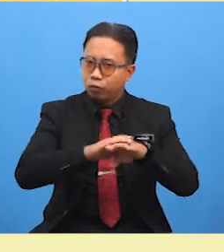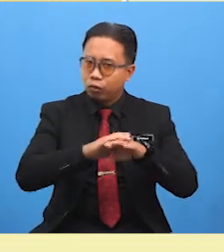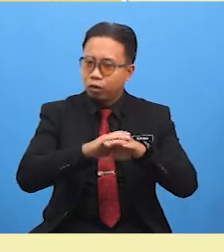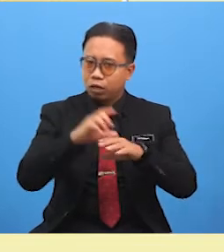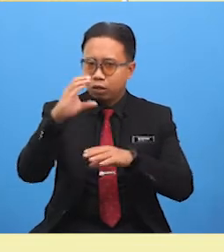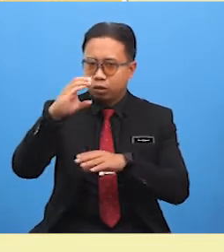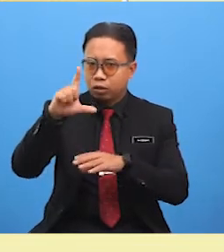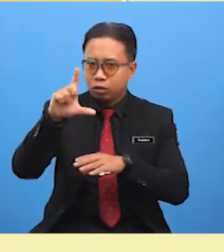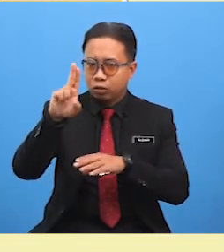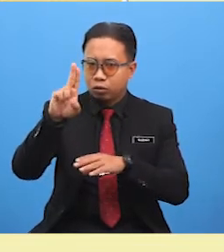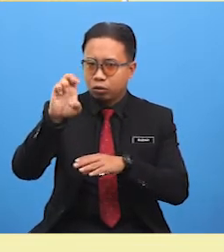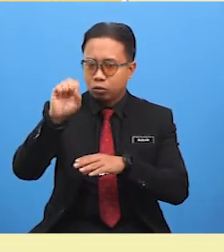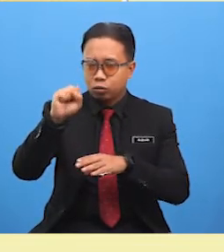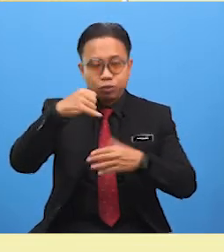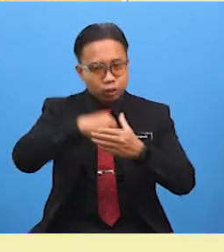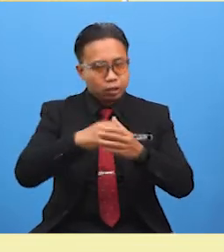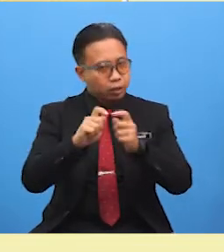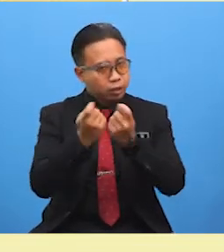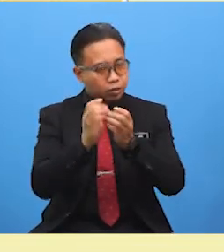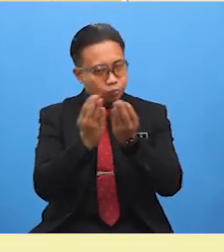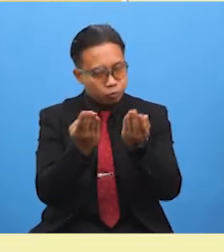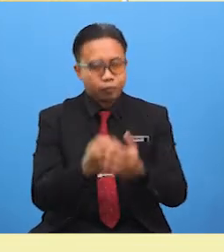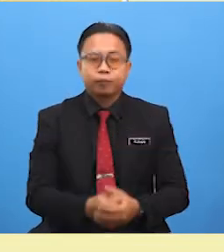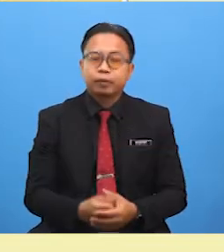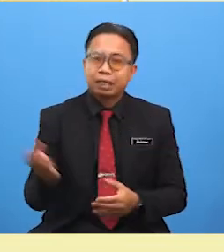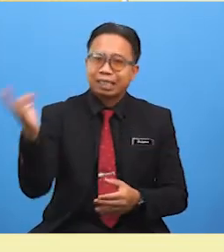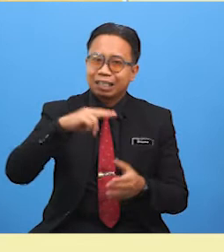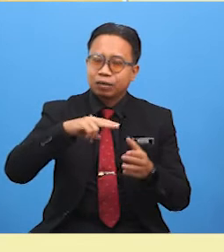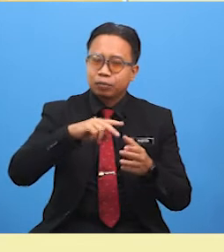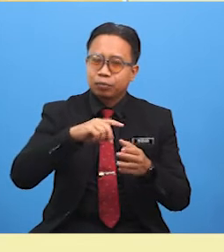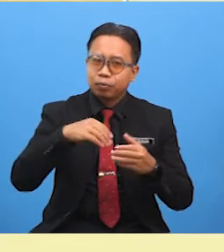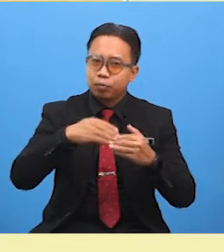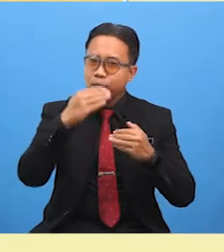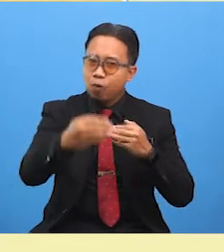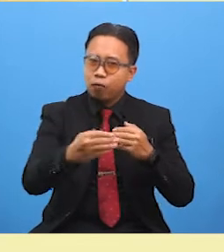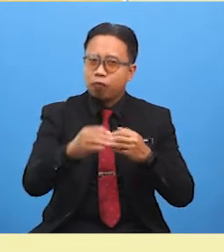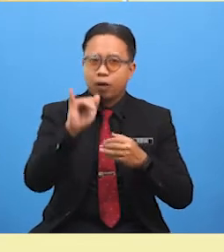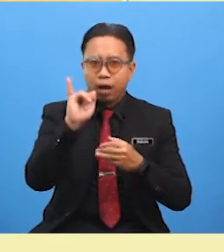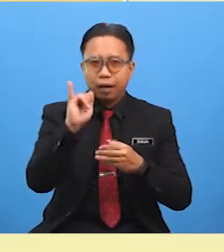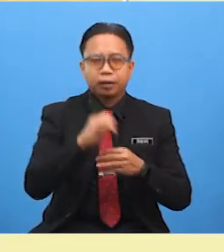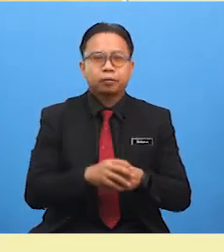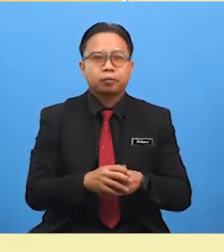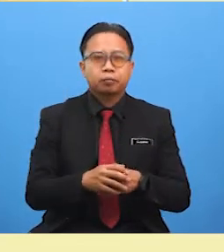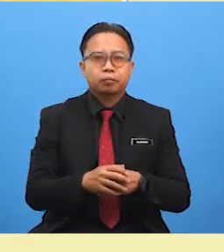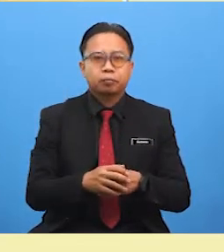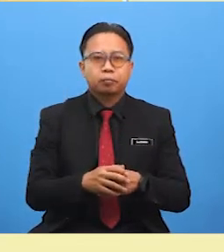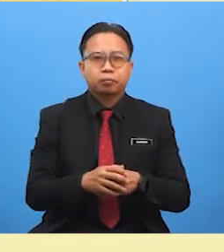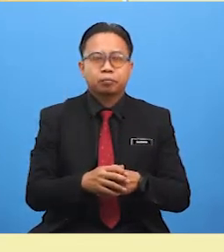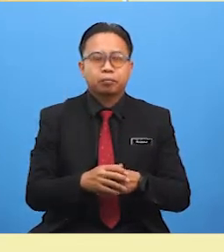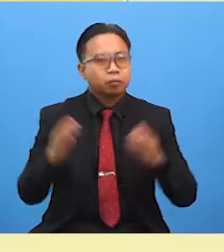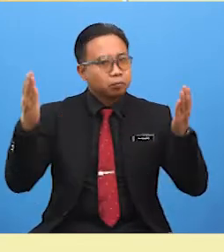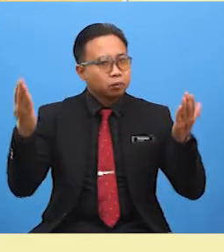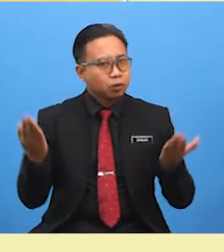the textbook. Next, let's move on to I. The big I is actually the